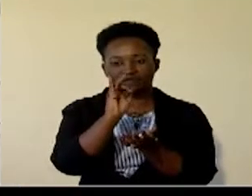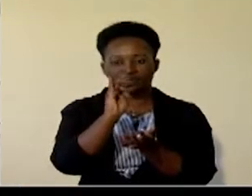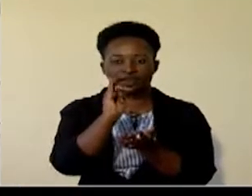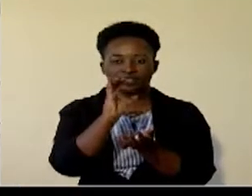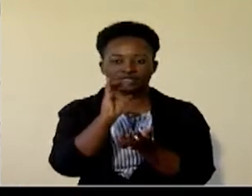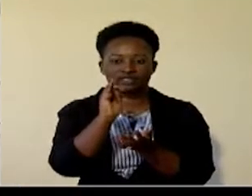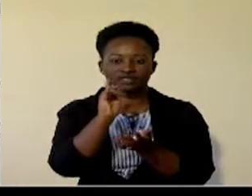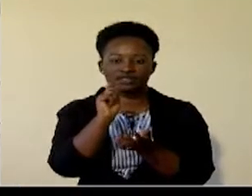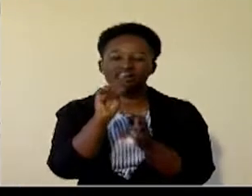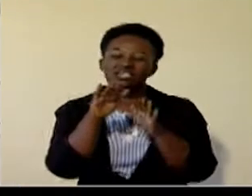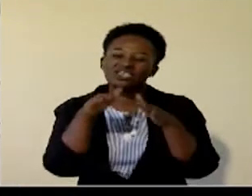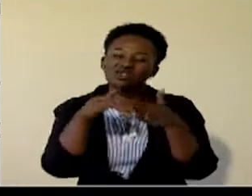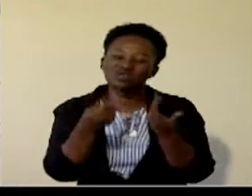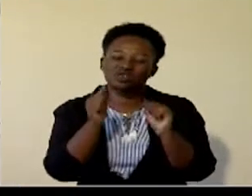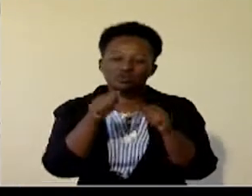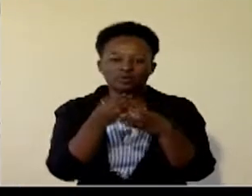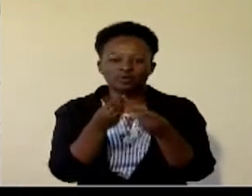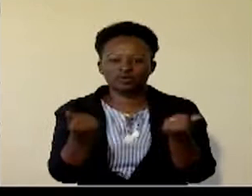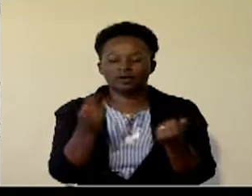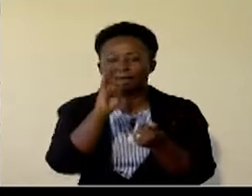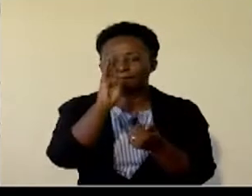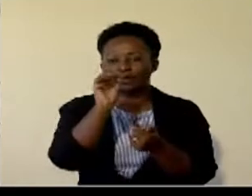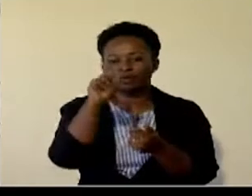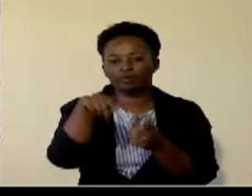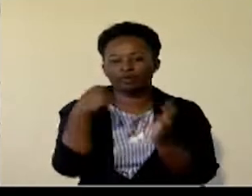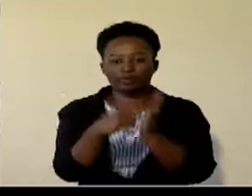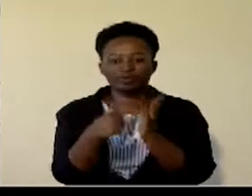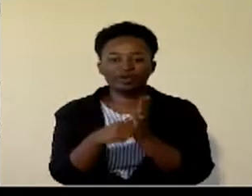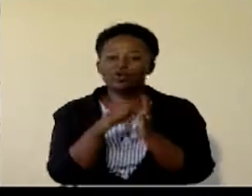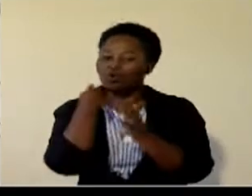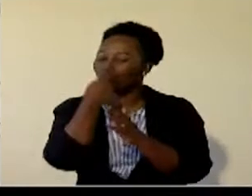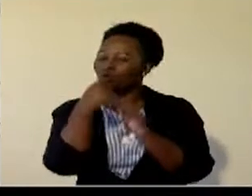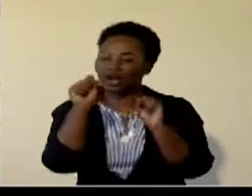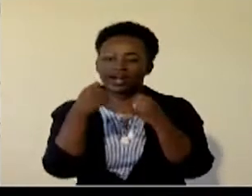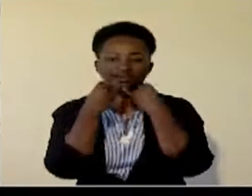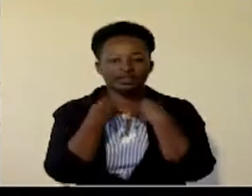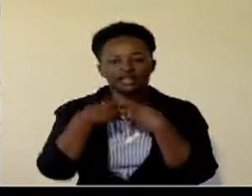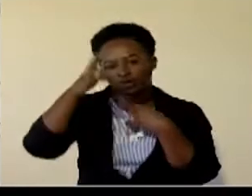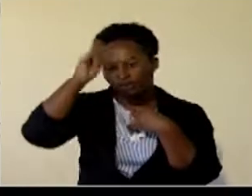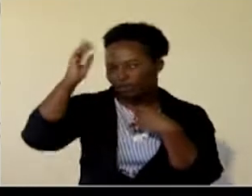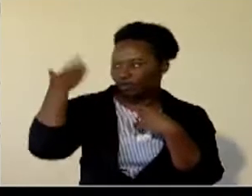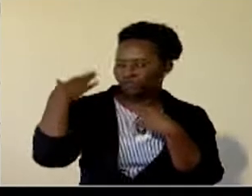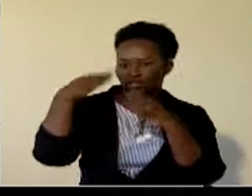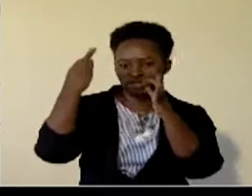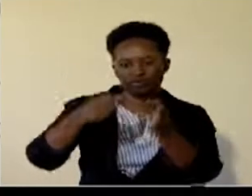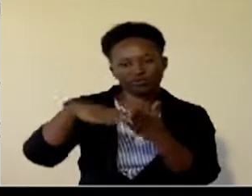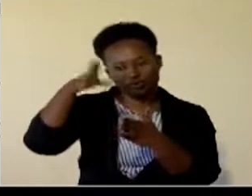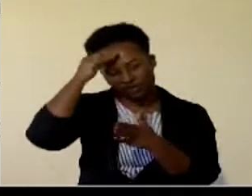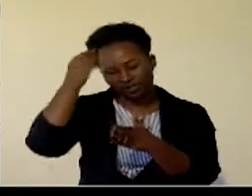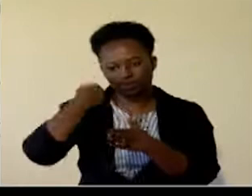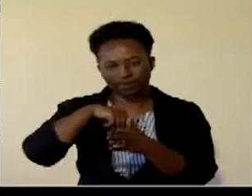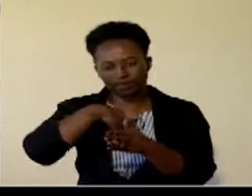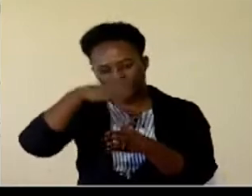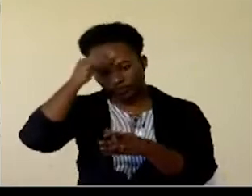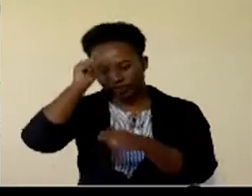problem, BOP problems, or BOP deficit? Who can tell us? You remember what we learned in the previous lessons. We learned